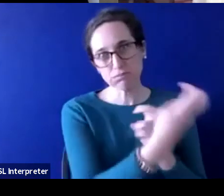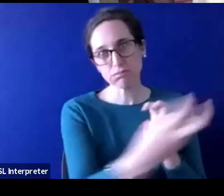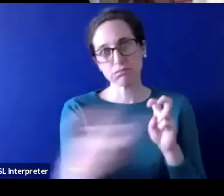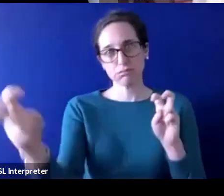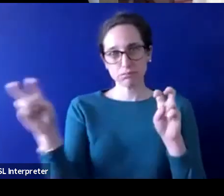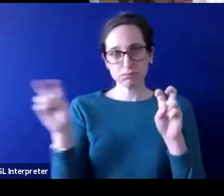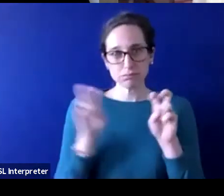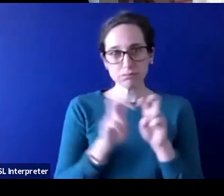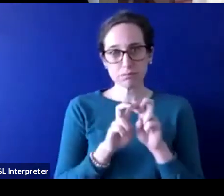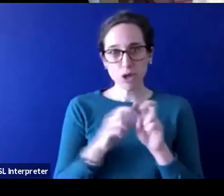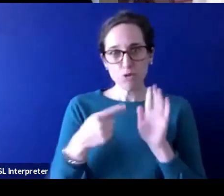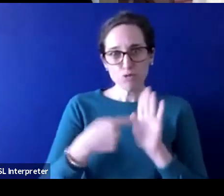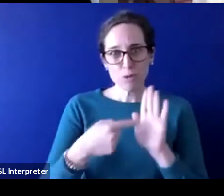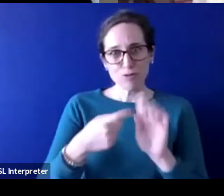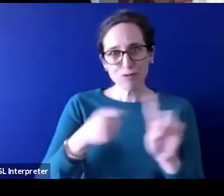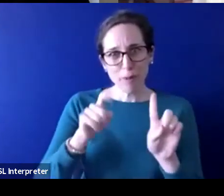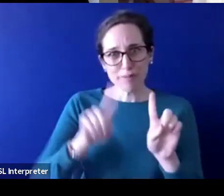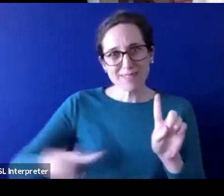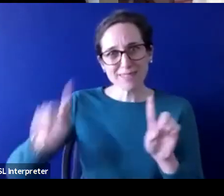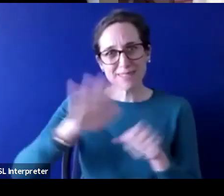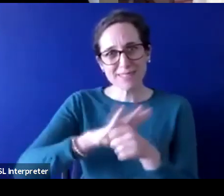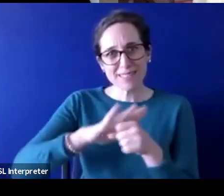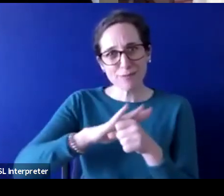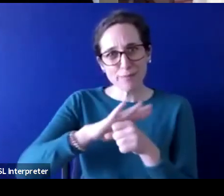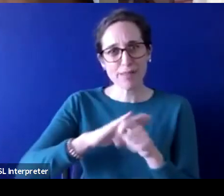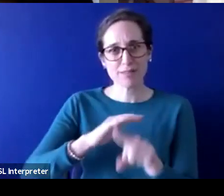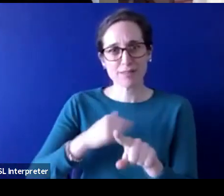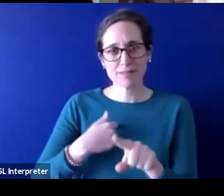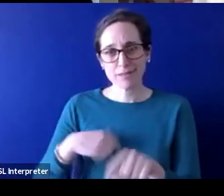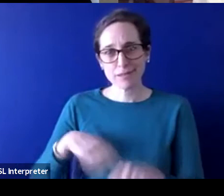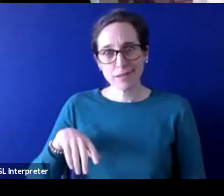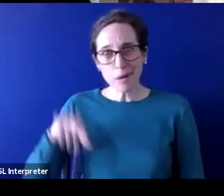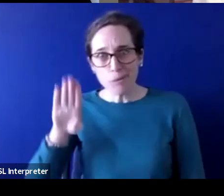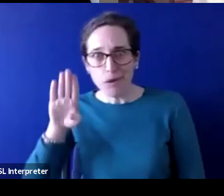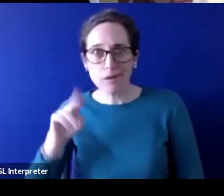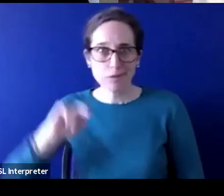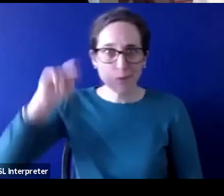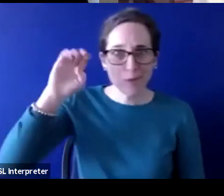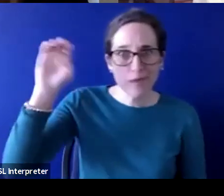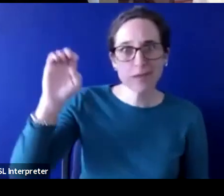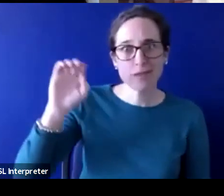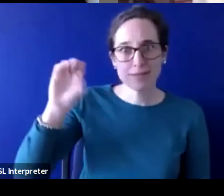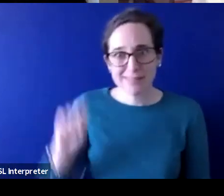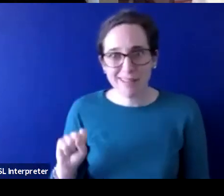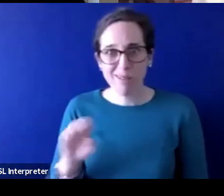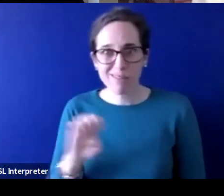from Boston, from the South, from the Northeast, from the Pacific Northwest, from the West, from the Midwest, from, you